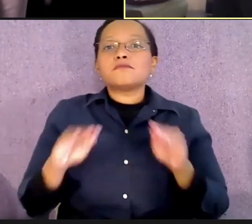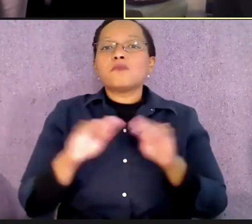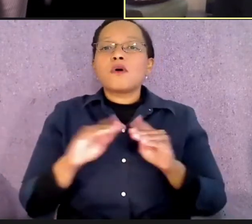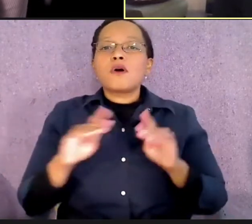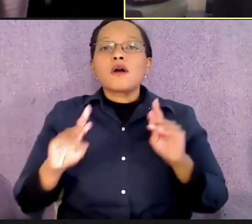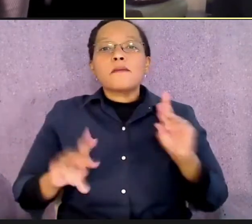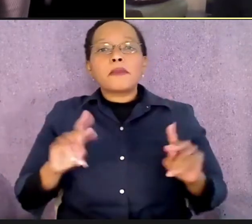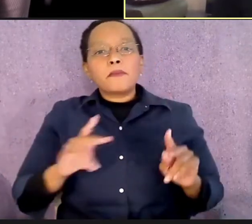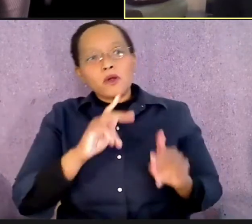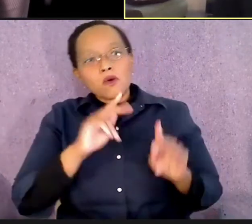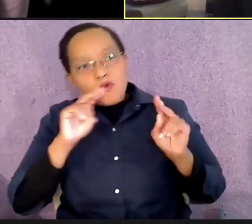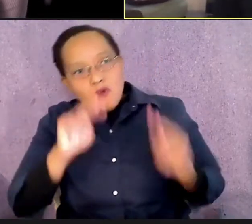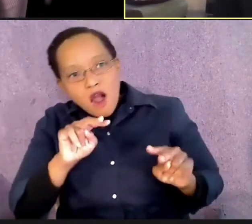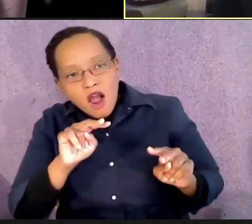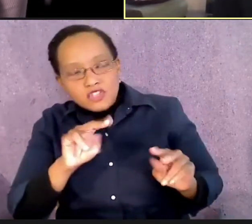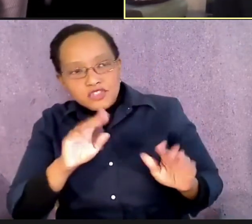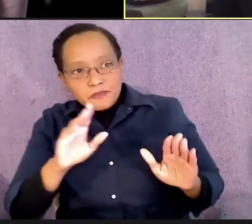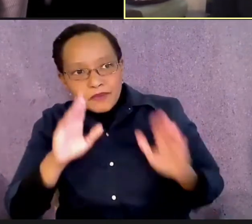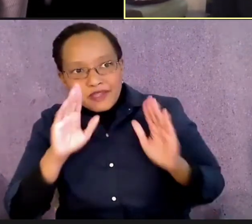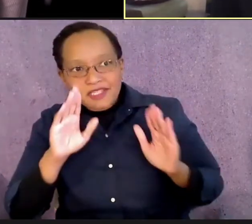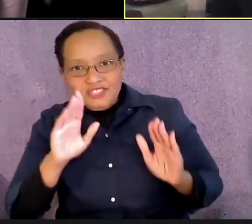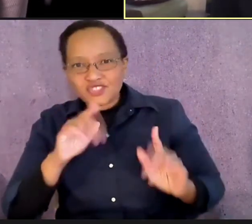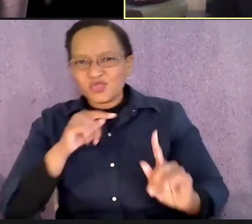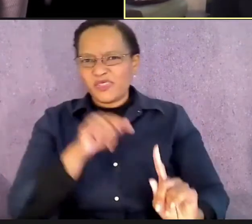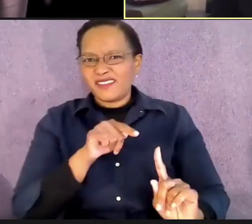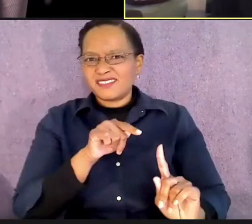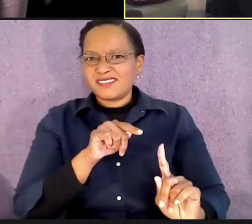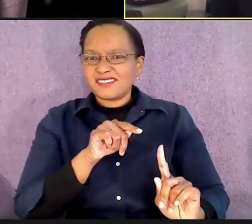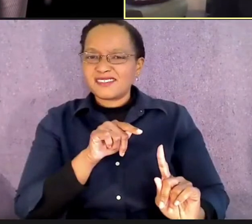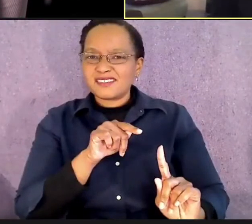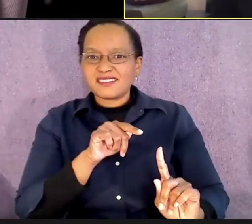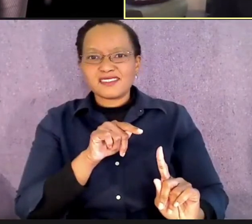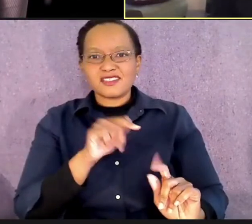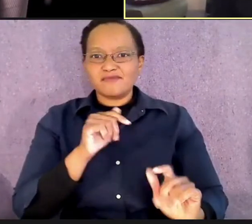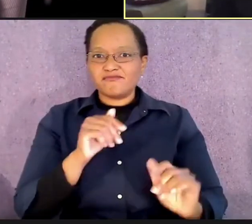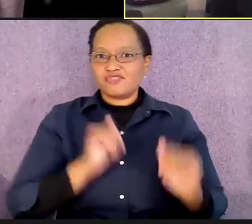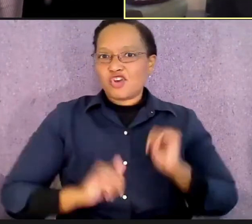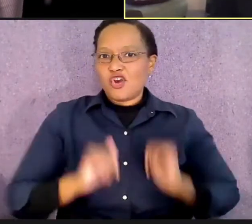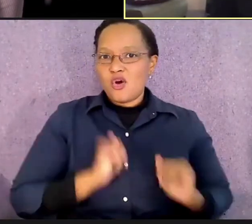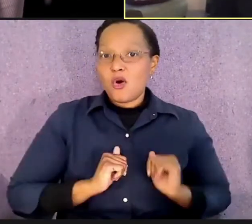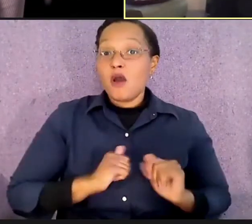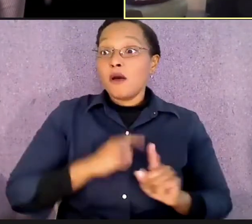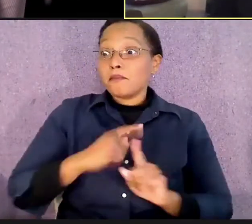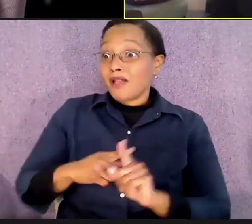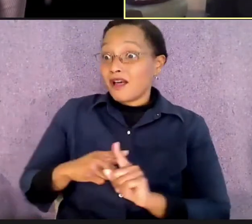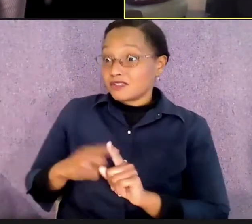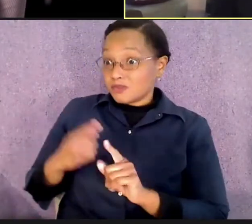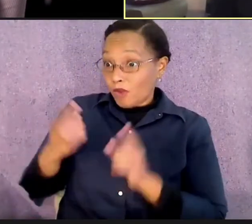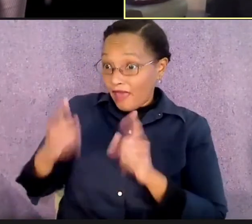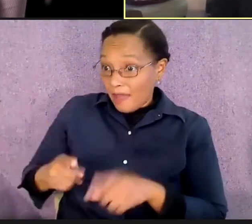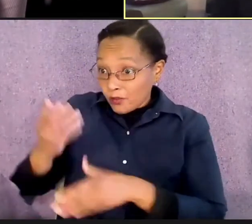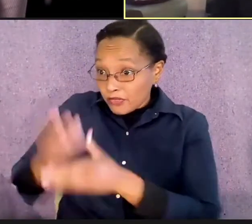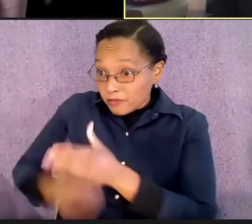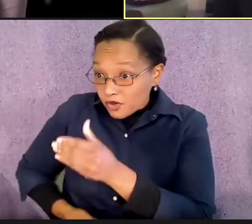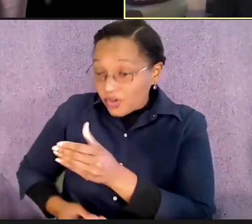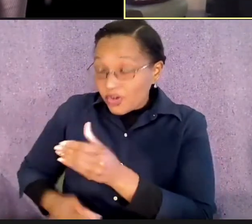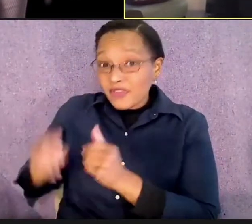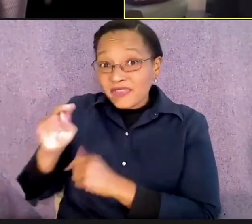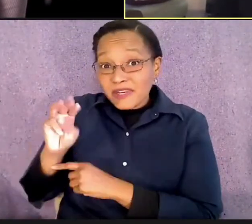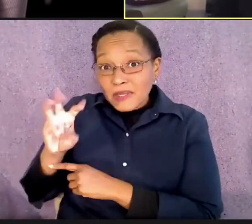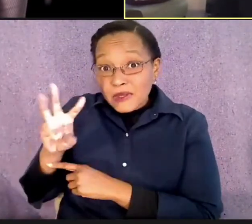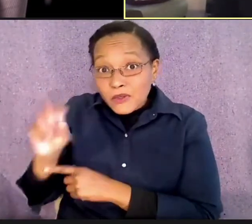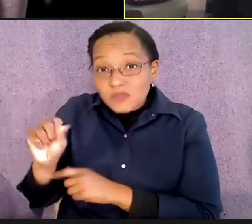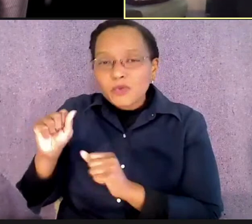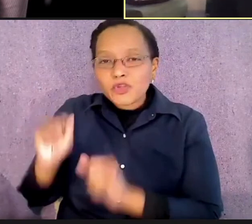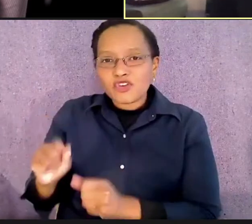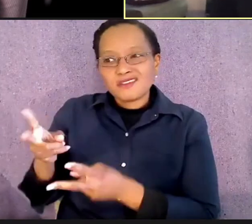we then could actually use some of the news footage about that was happening to sort of give the episode really ripped from the